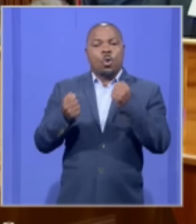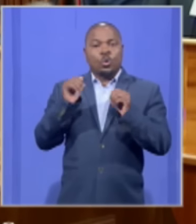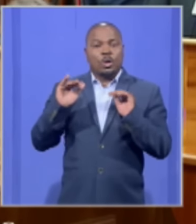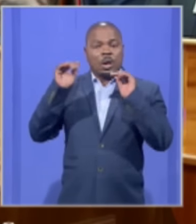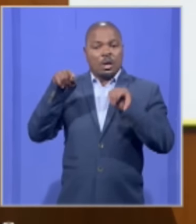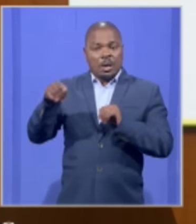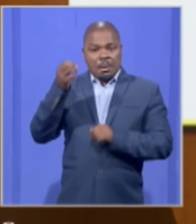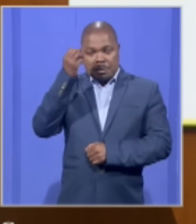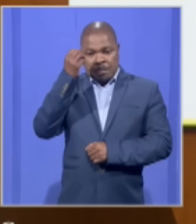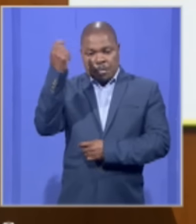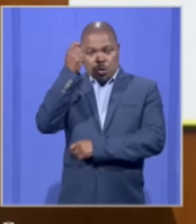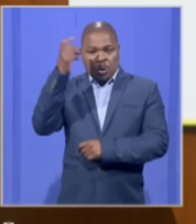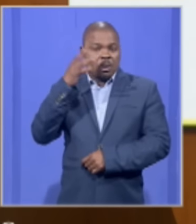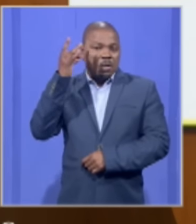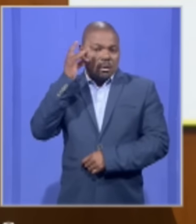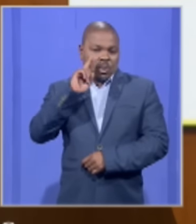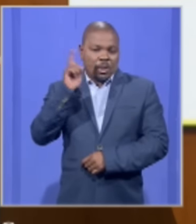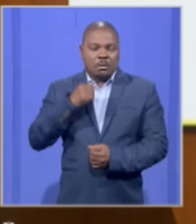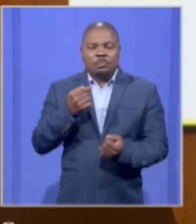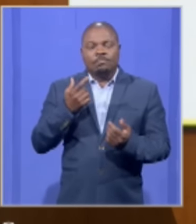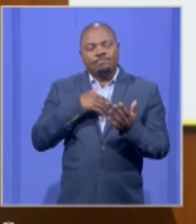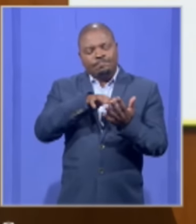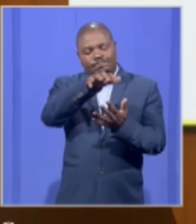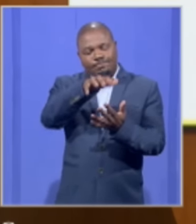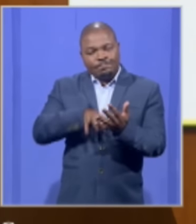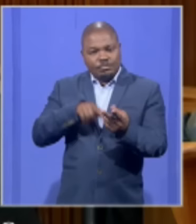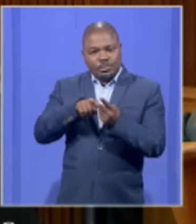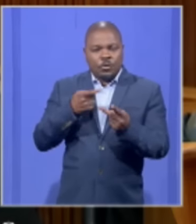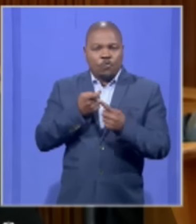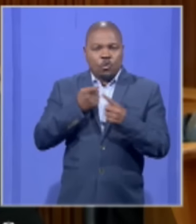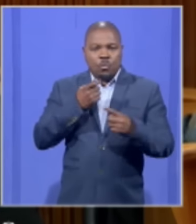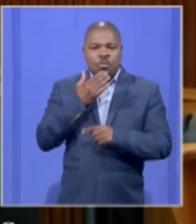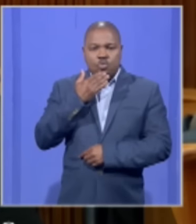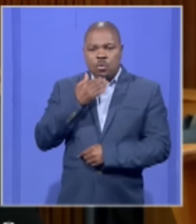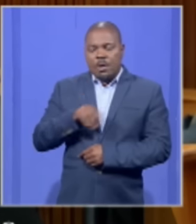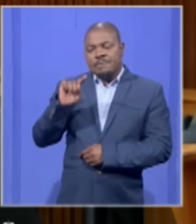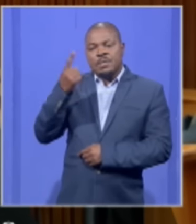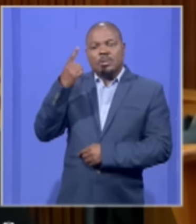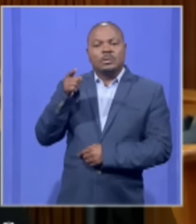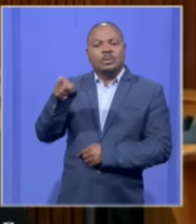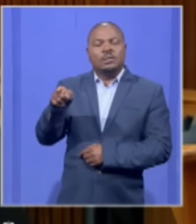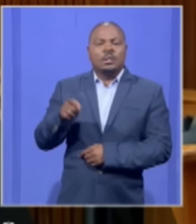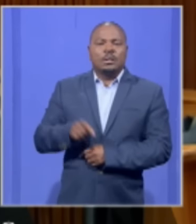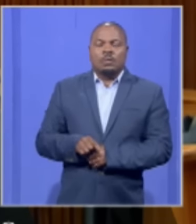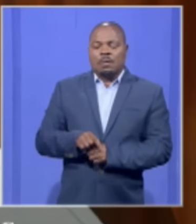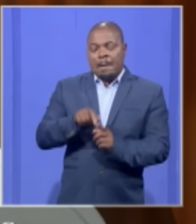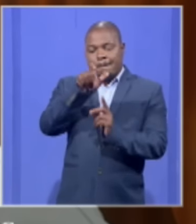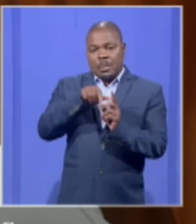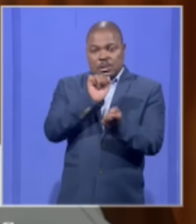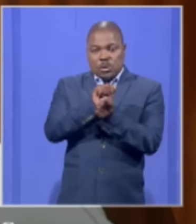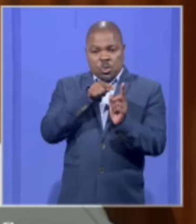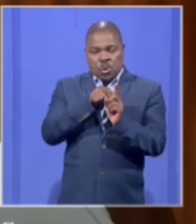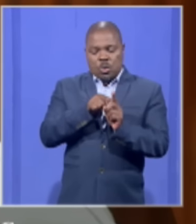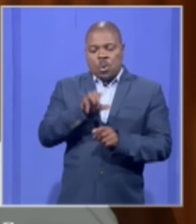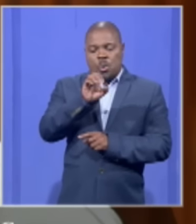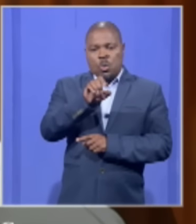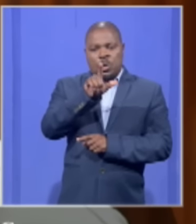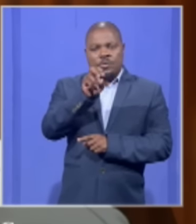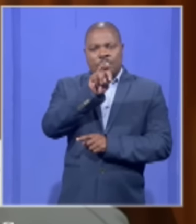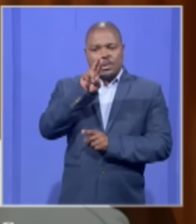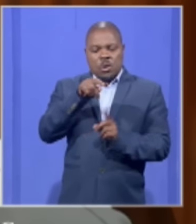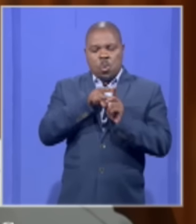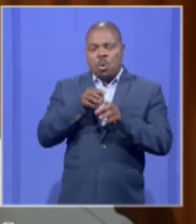le go amogela jaaka bopaki affidavit e dirilweng ke molatofadiwa wa ntlha Zakaria Olivier. Olivier o tlhalositse